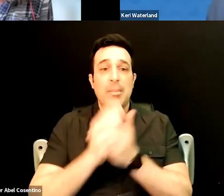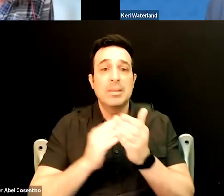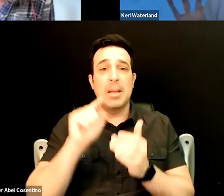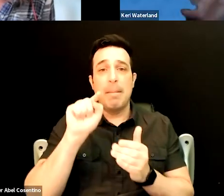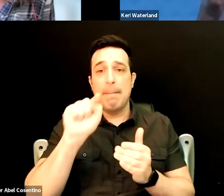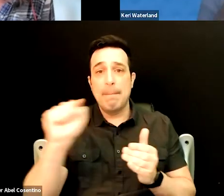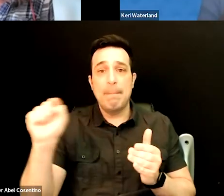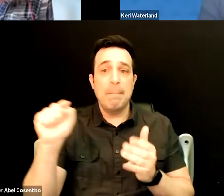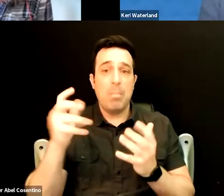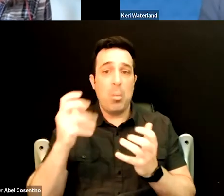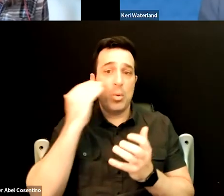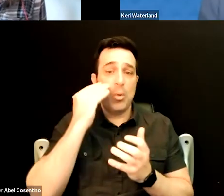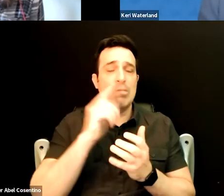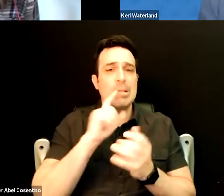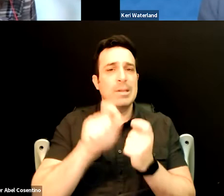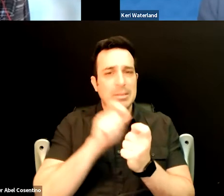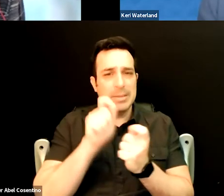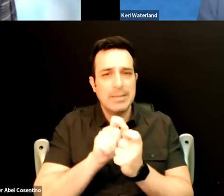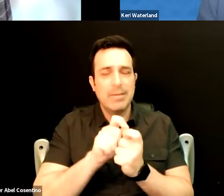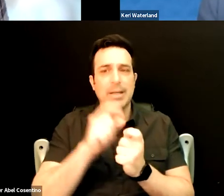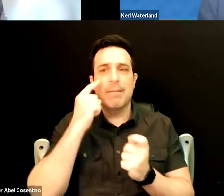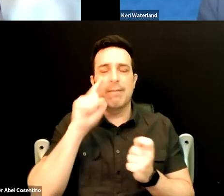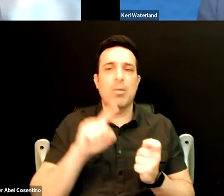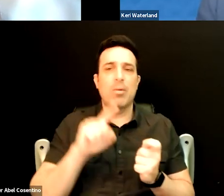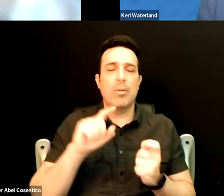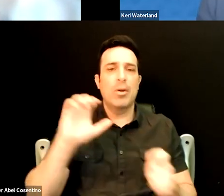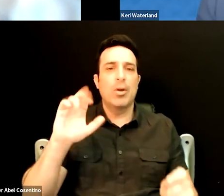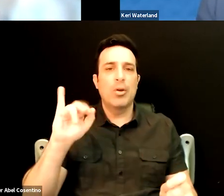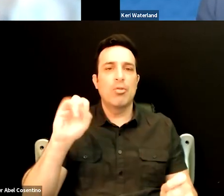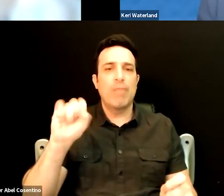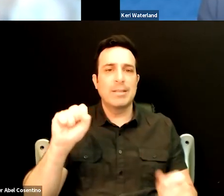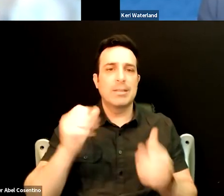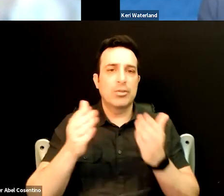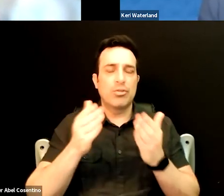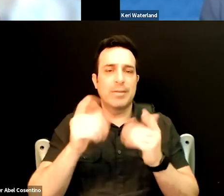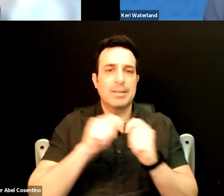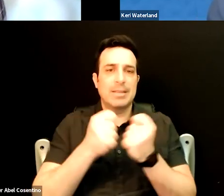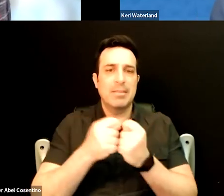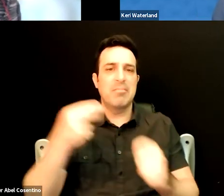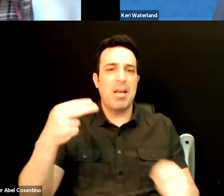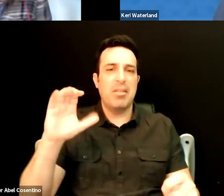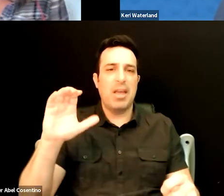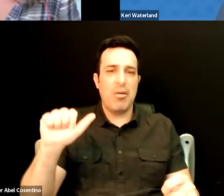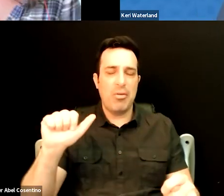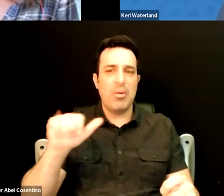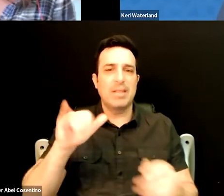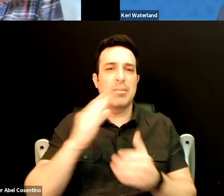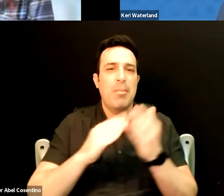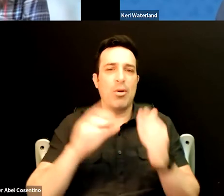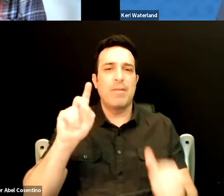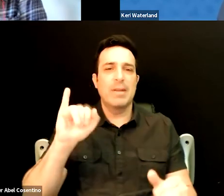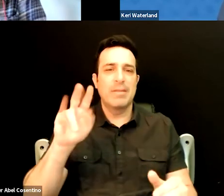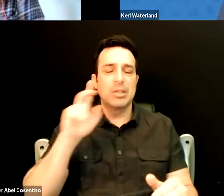know these are really specific to the crisis services team at Healthcare Authority that's part of the Division of Behavioral Health and